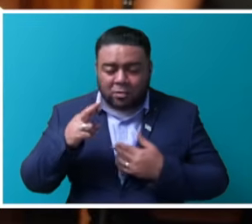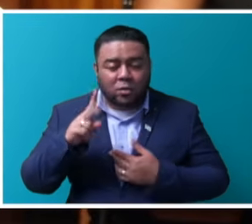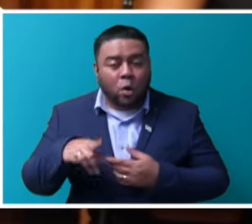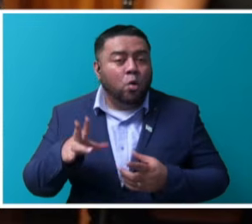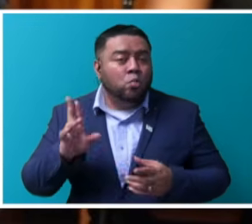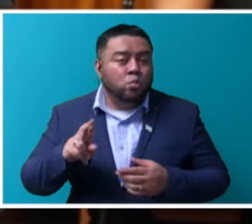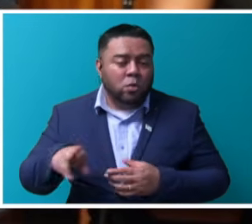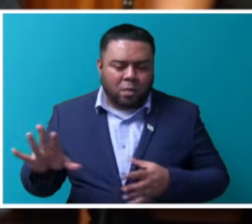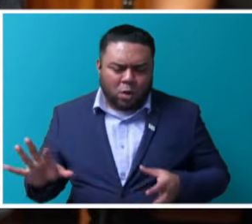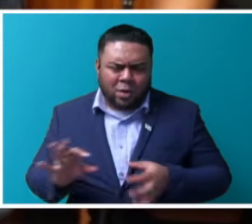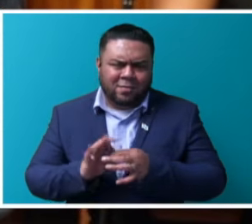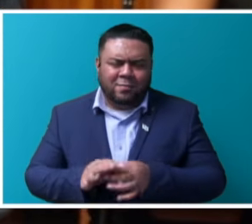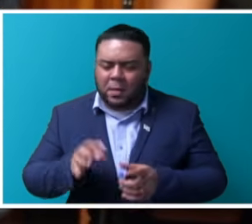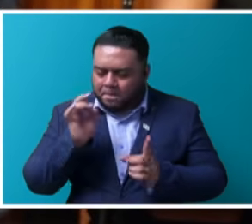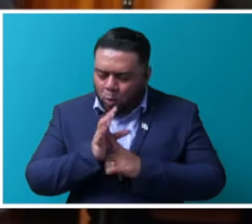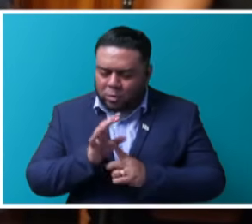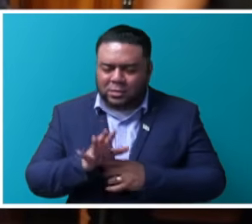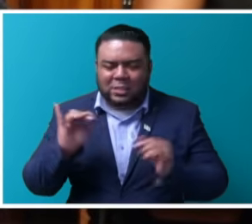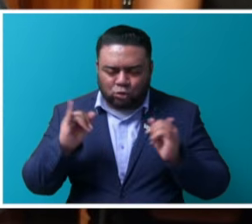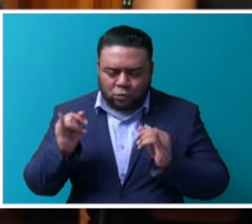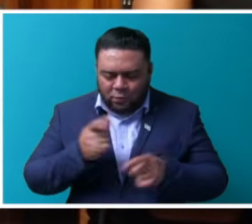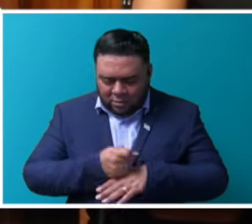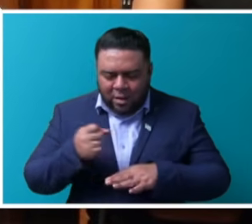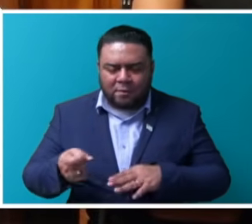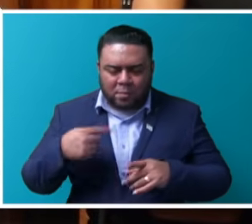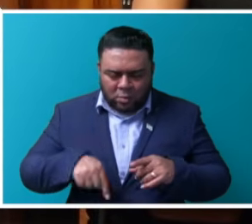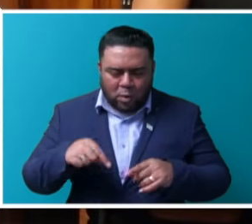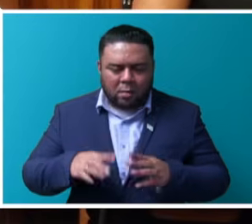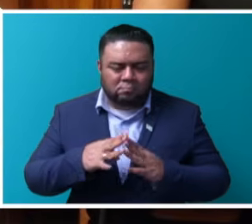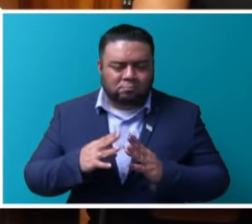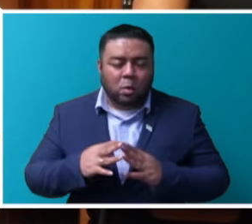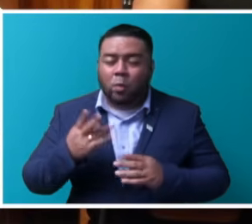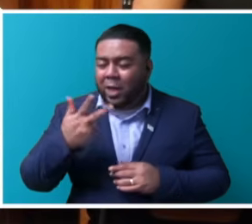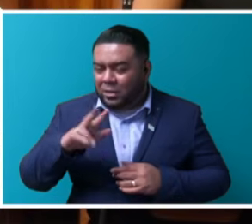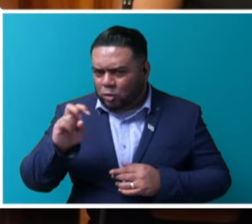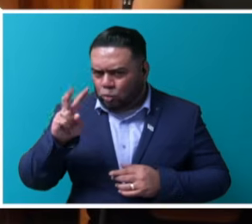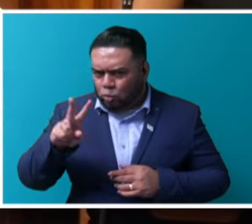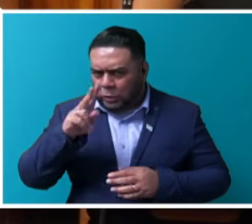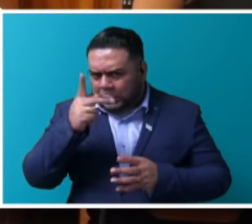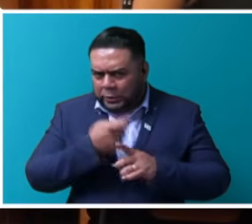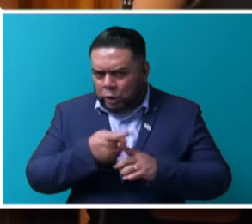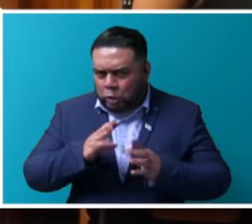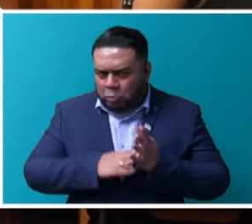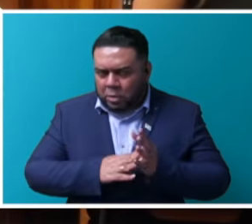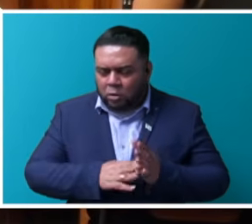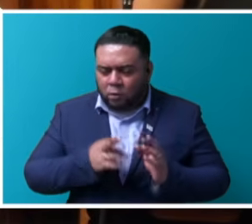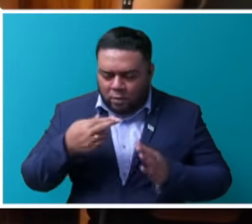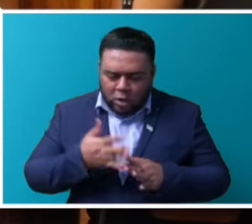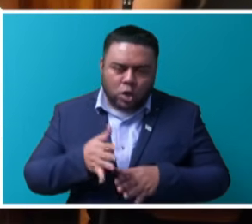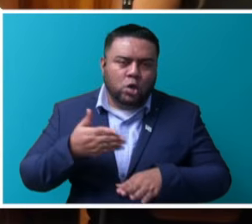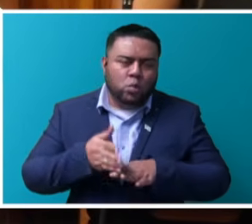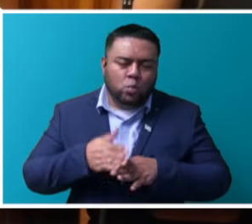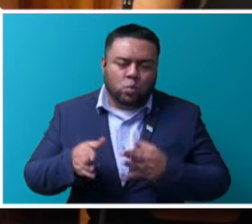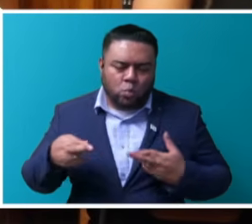connectivity continues to remain a key priority for this government. We are investing in approximately 82 kilometers of upgraded rural roads with a focus